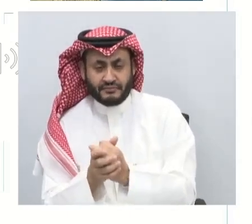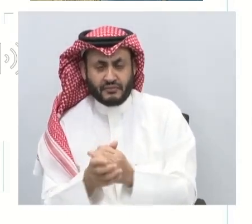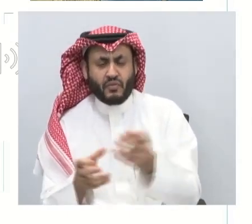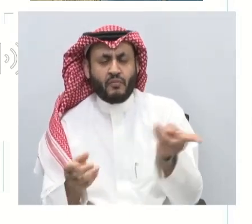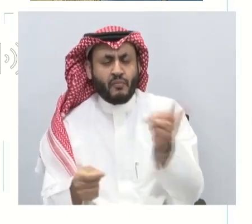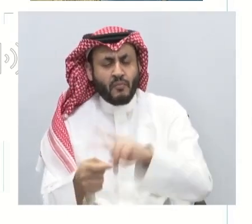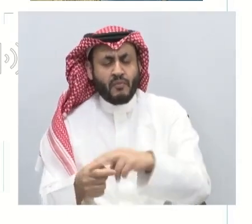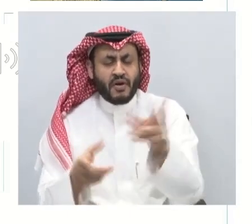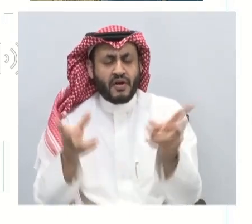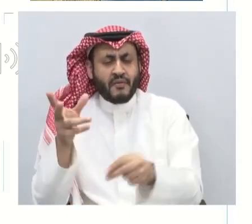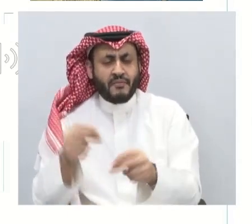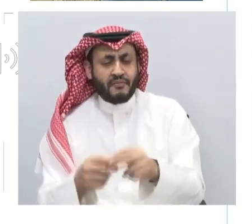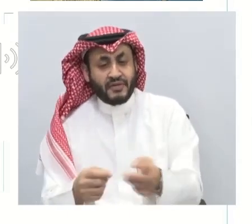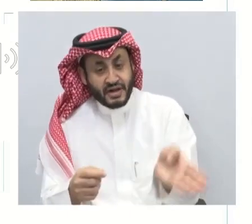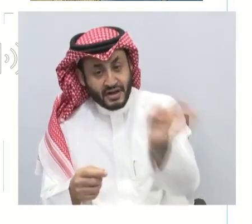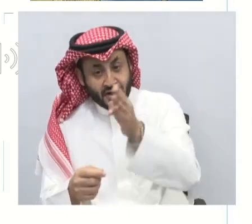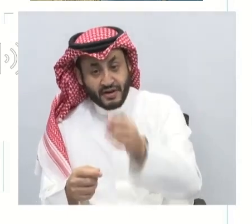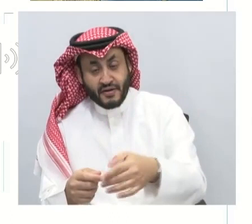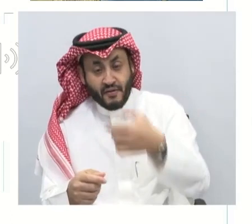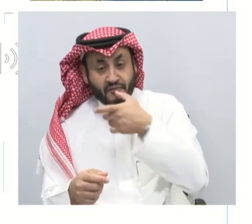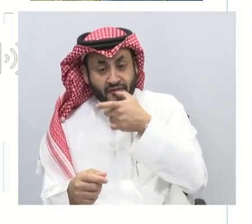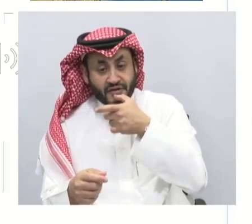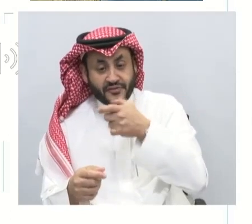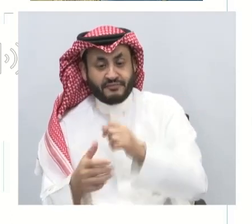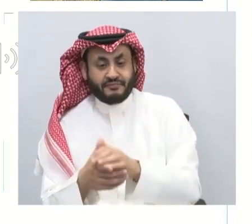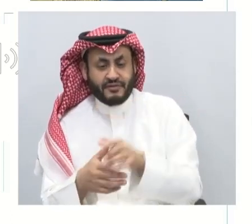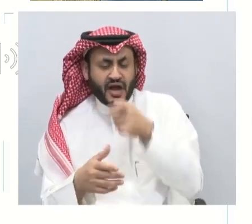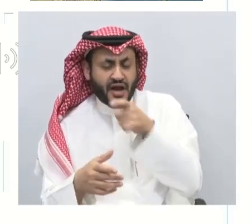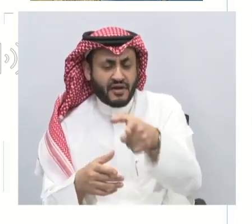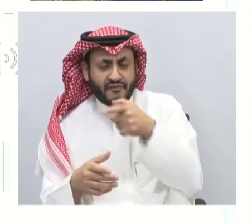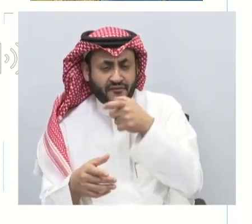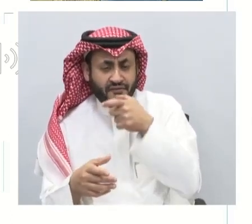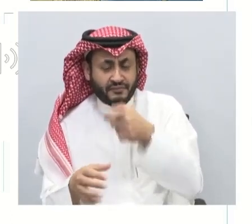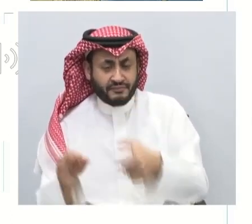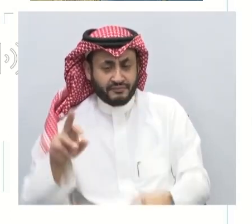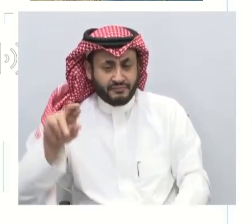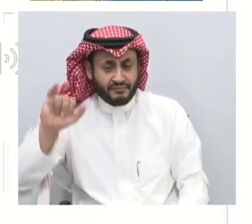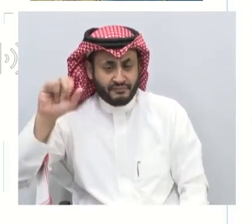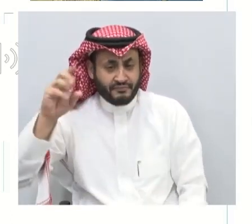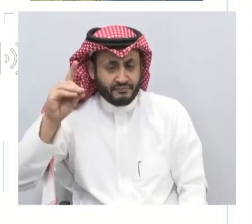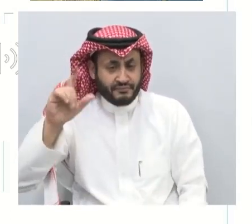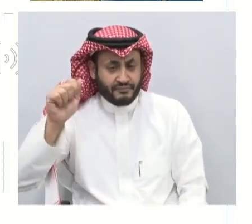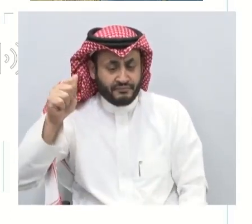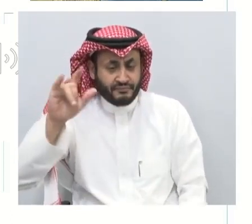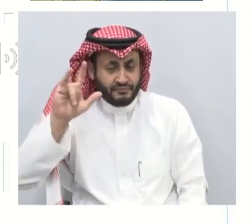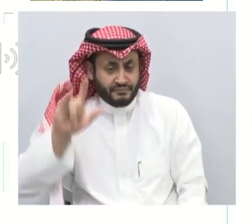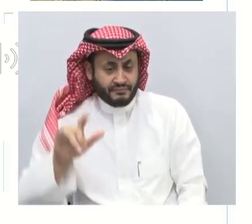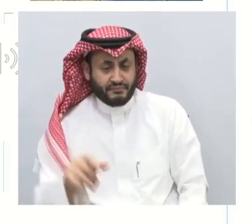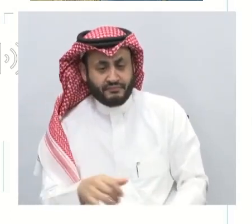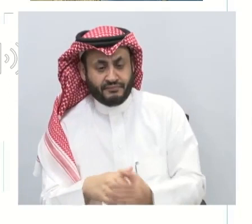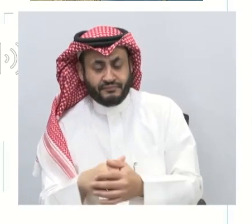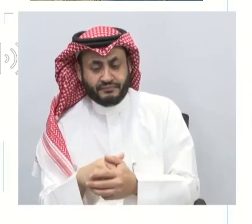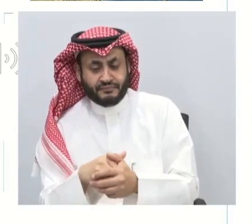details about the next days, which is on Friday, how it will be. You can check here. It can you can guess that it is going to be